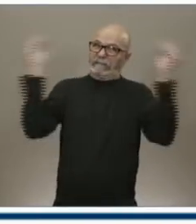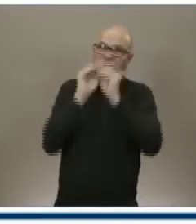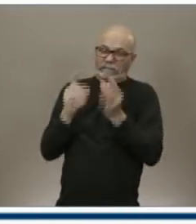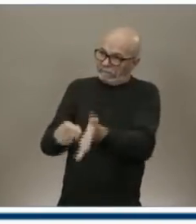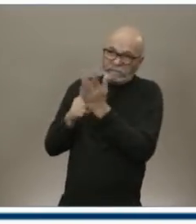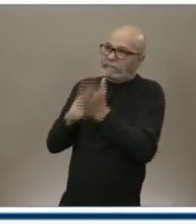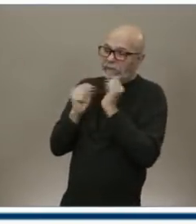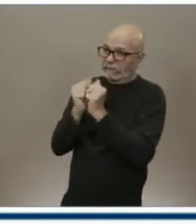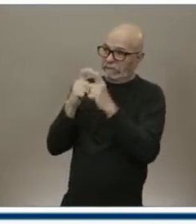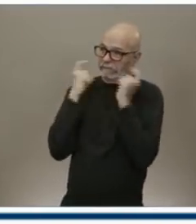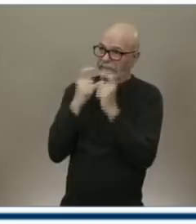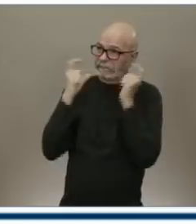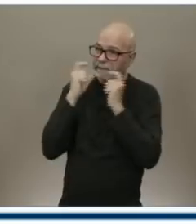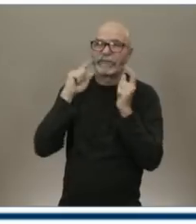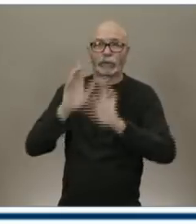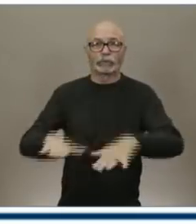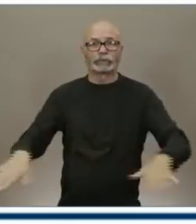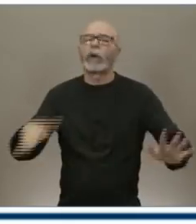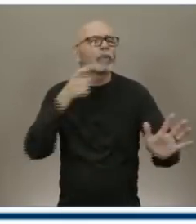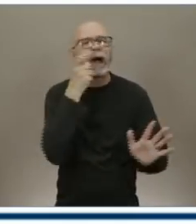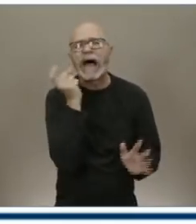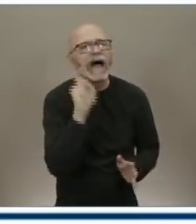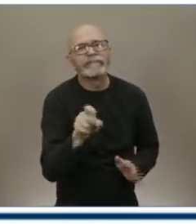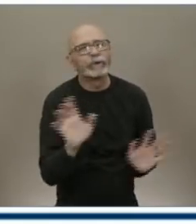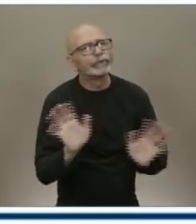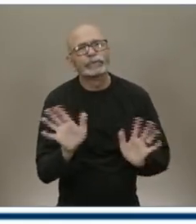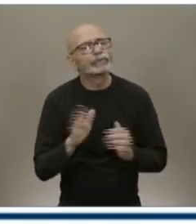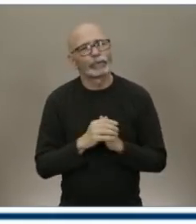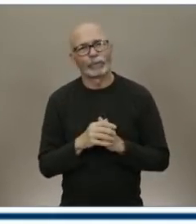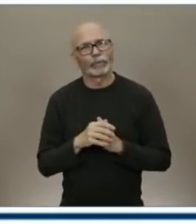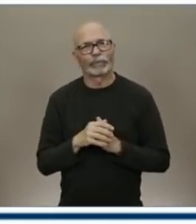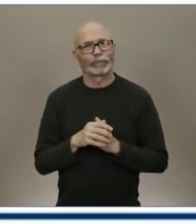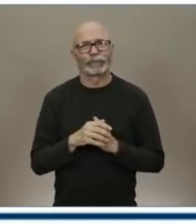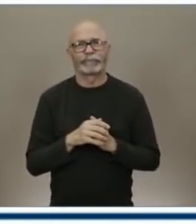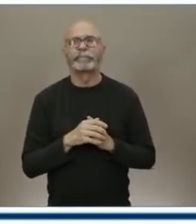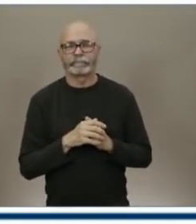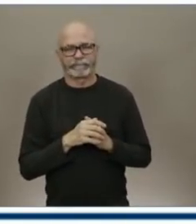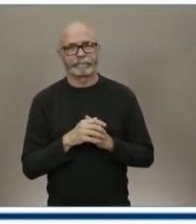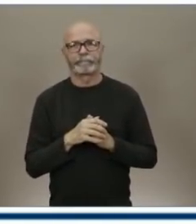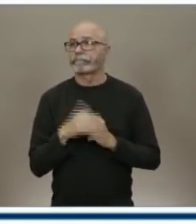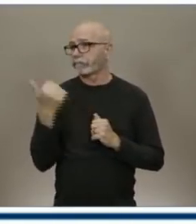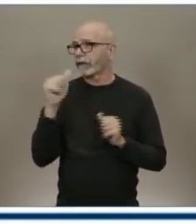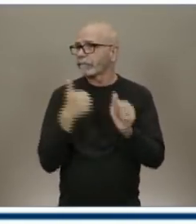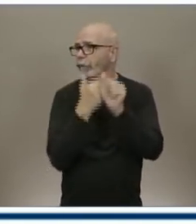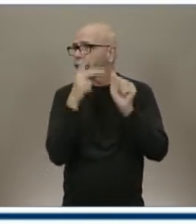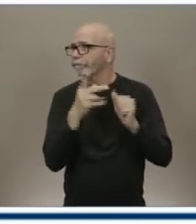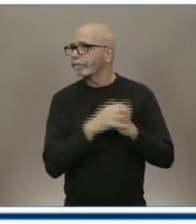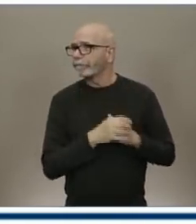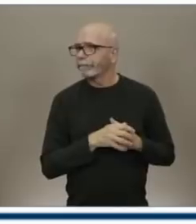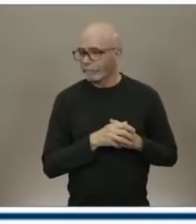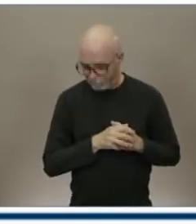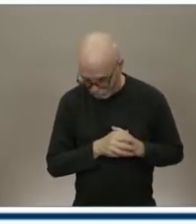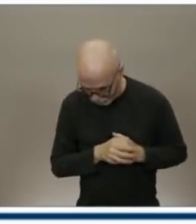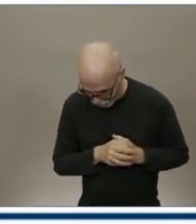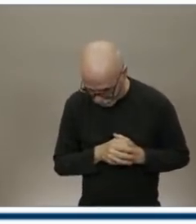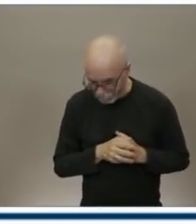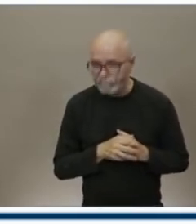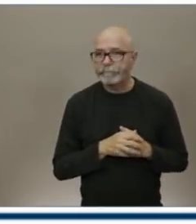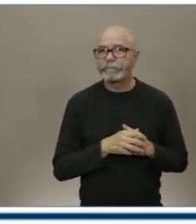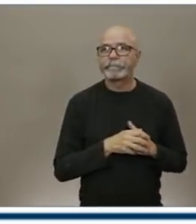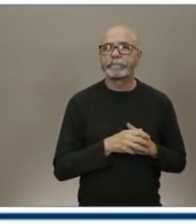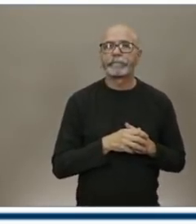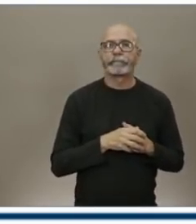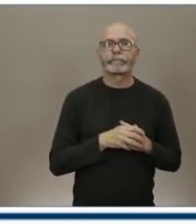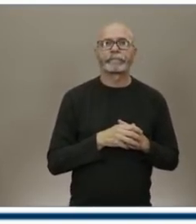point as part of that overall approach. Go ahead, Carolyn, with your follow-up. As far as the vaccine